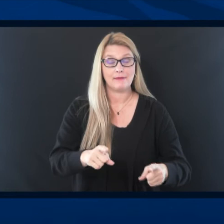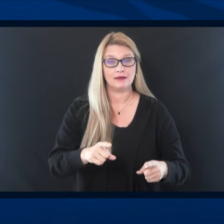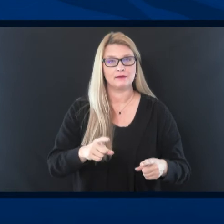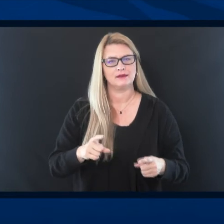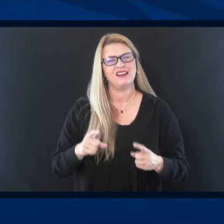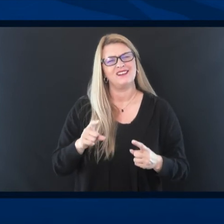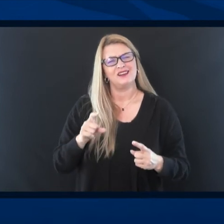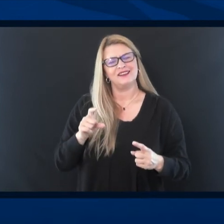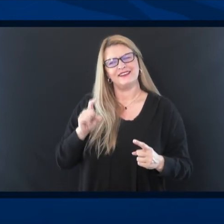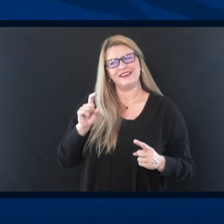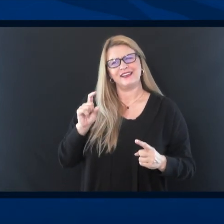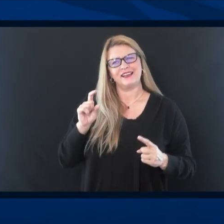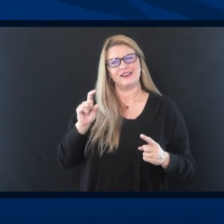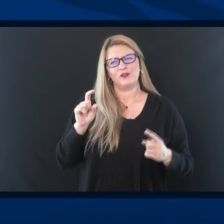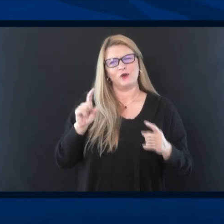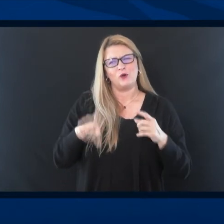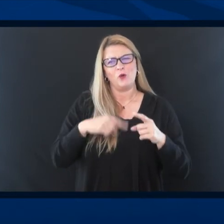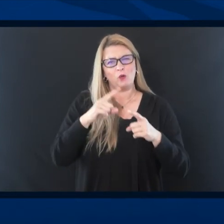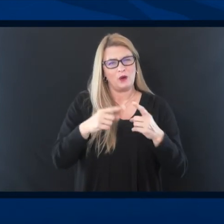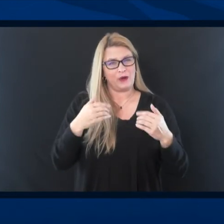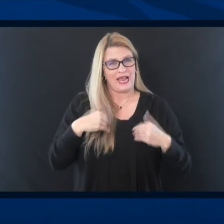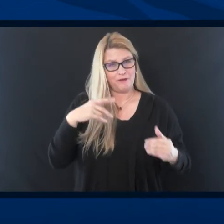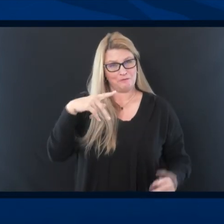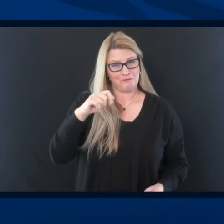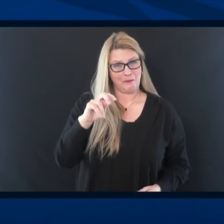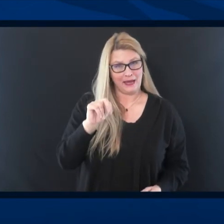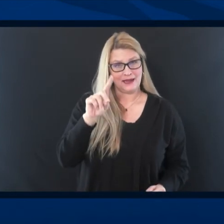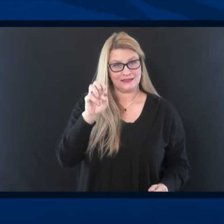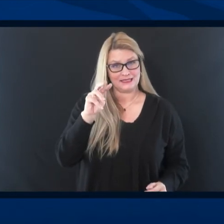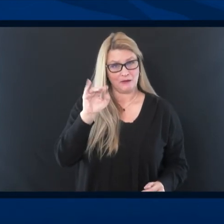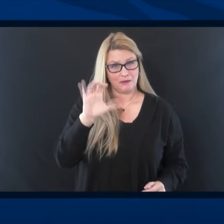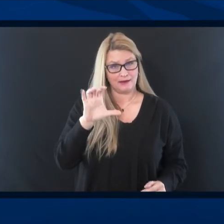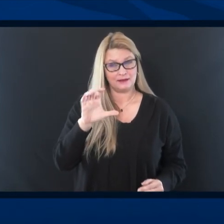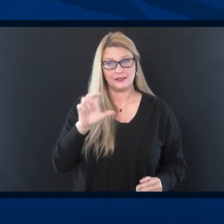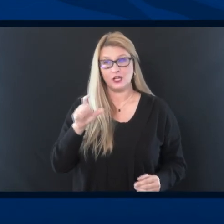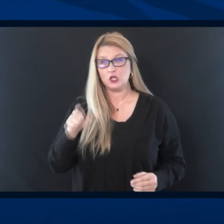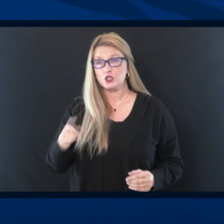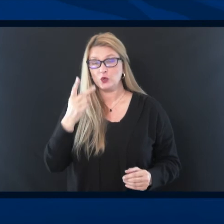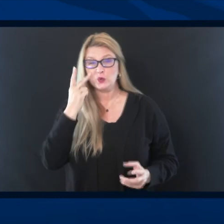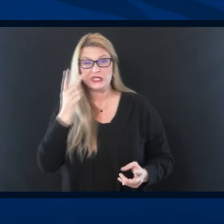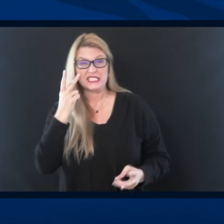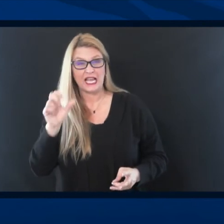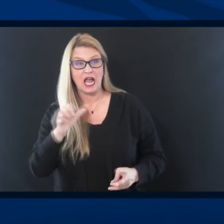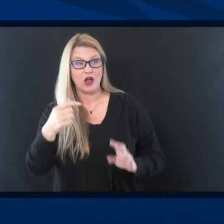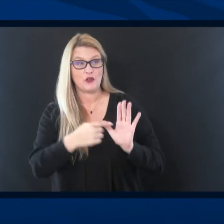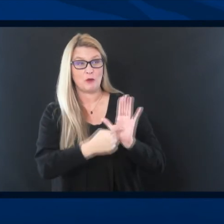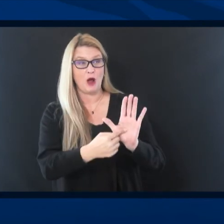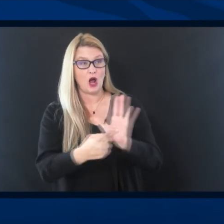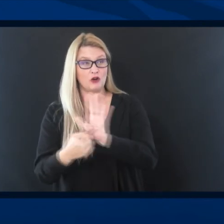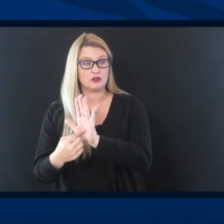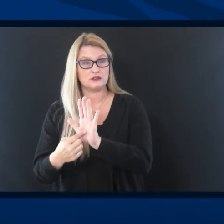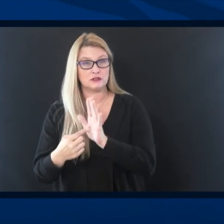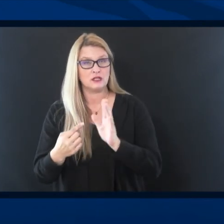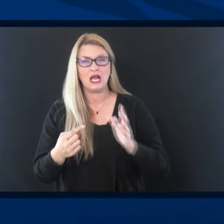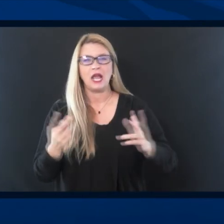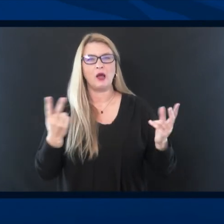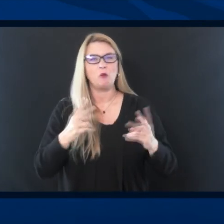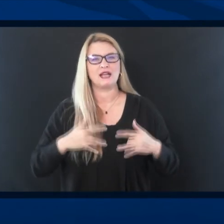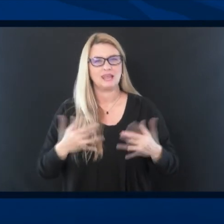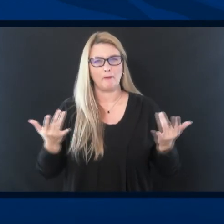similar pandemic predictive models that you look at, and where do they say it's going from here?